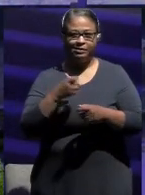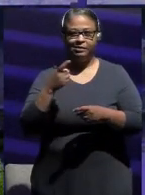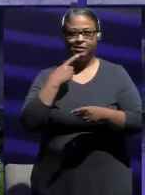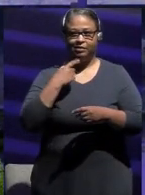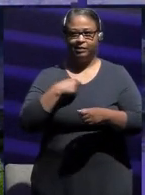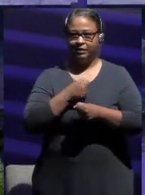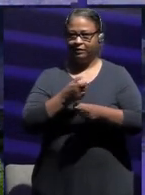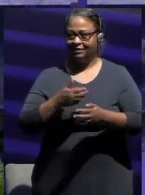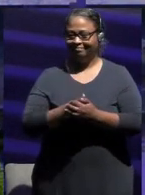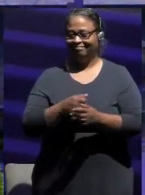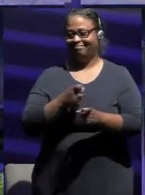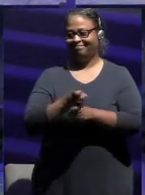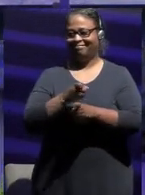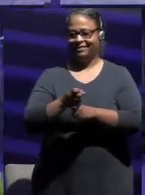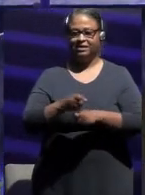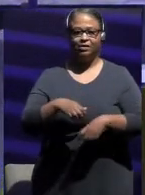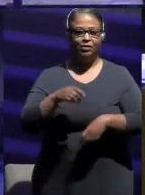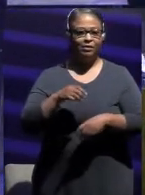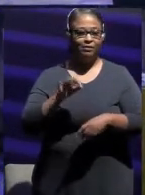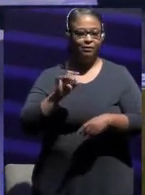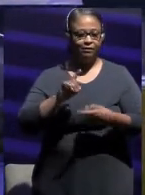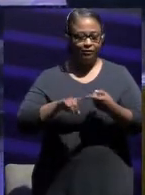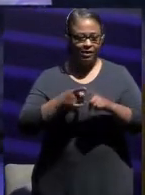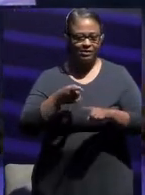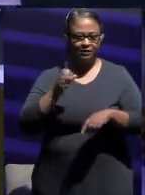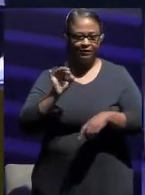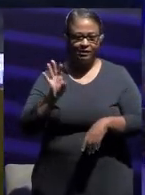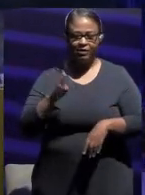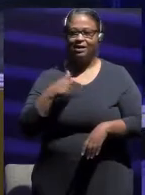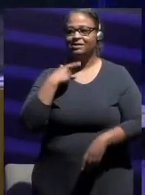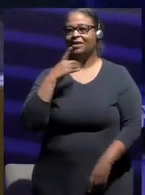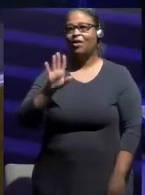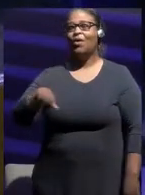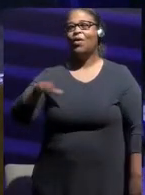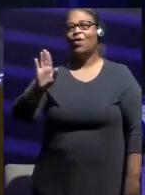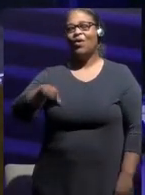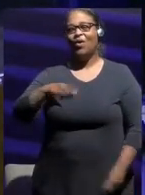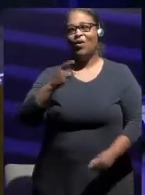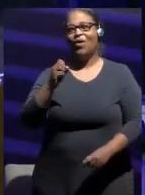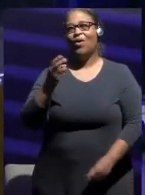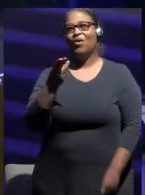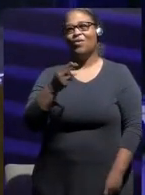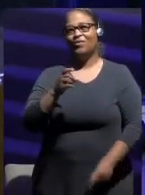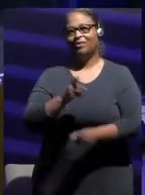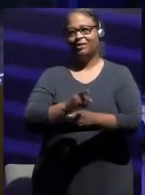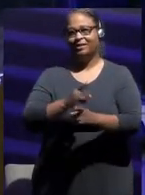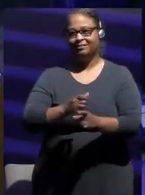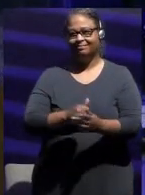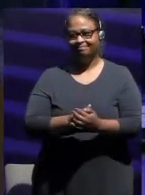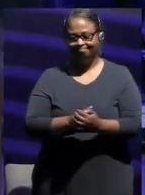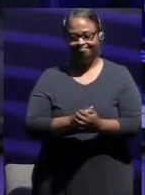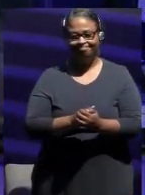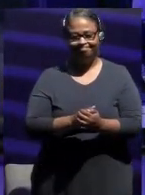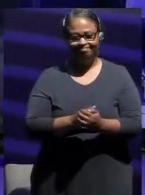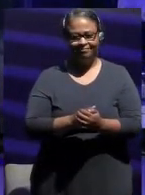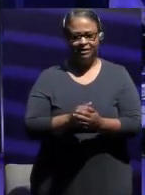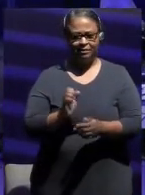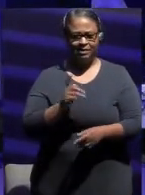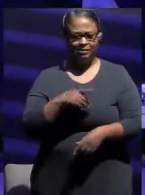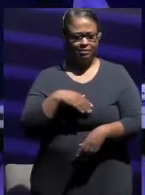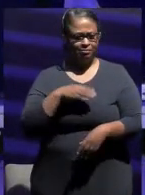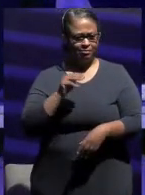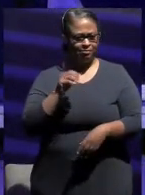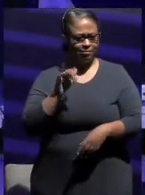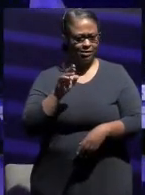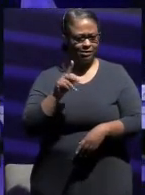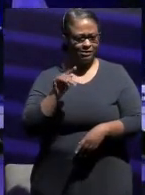He said, we're friends on Facebook. I said, oh! I come back to Martin. I said,